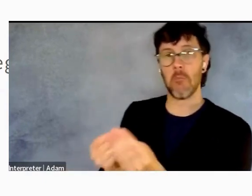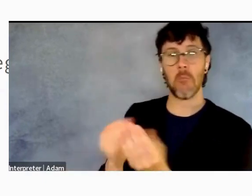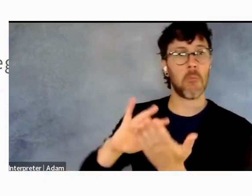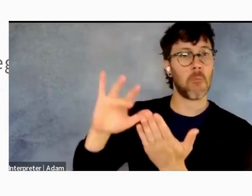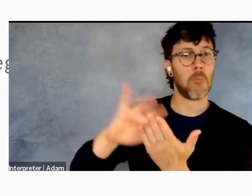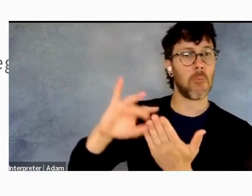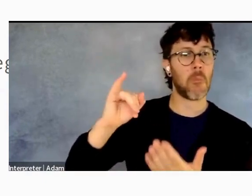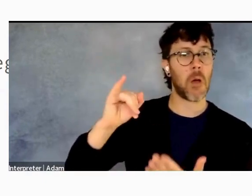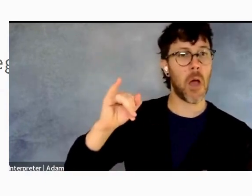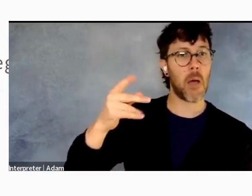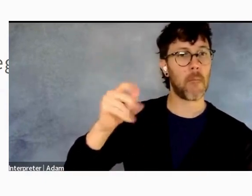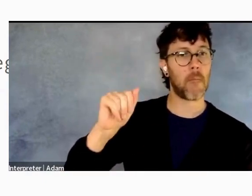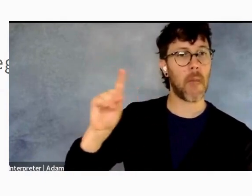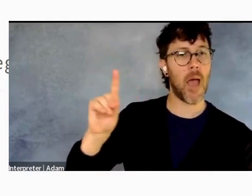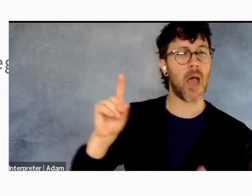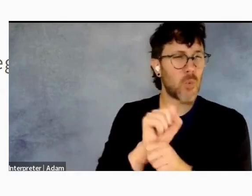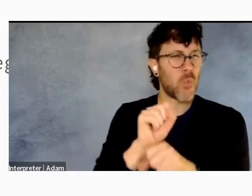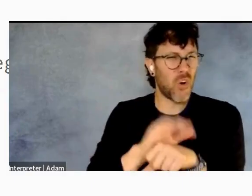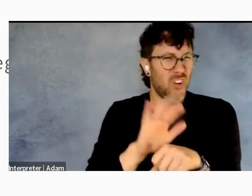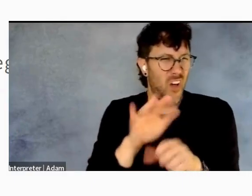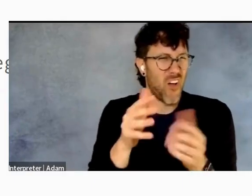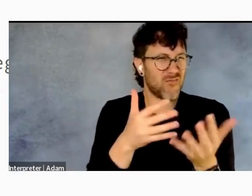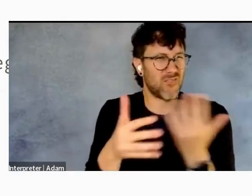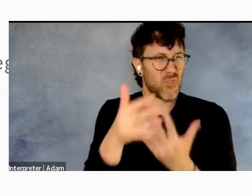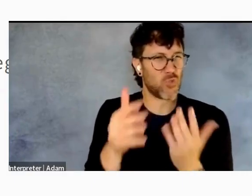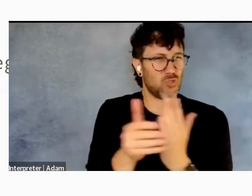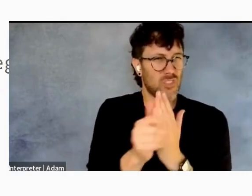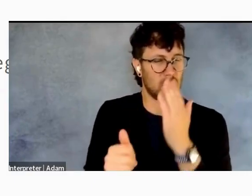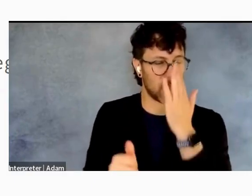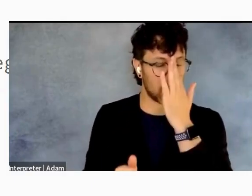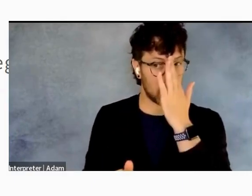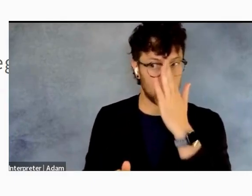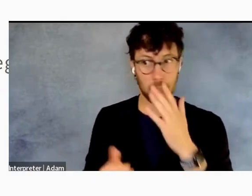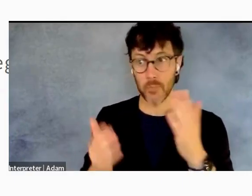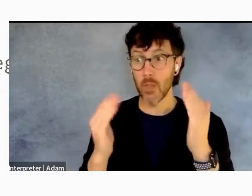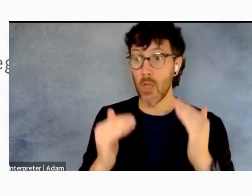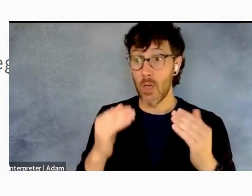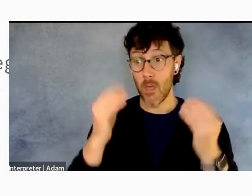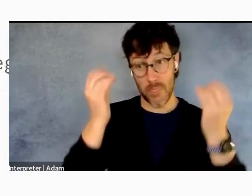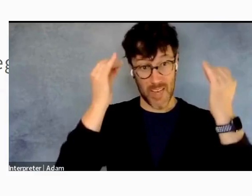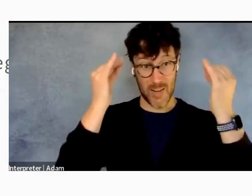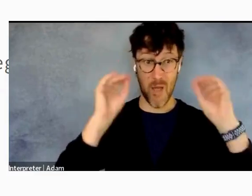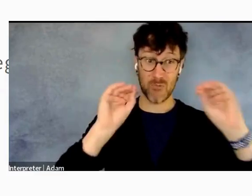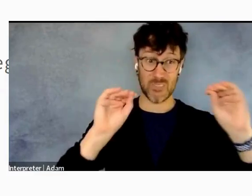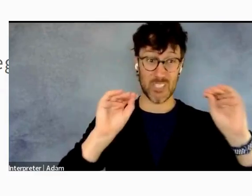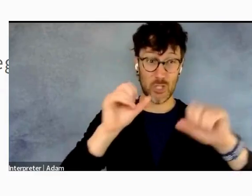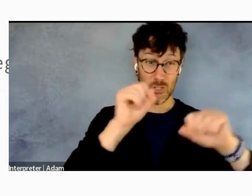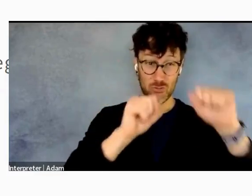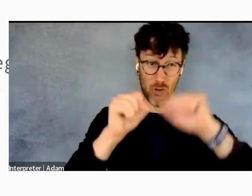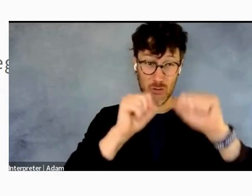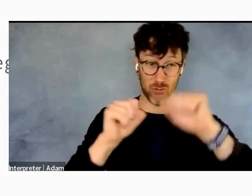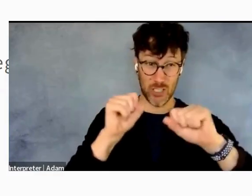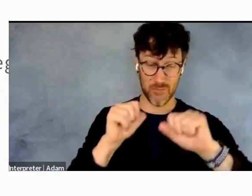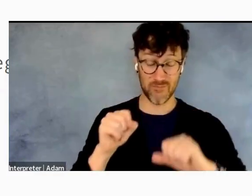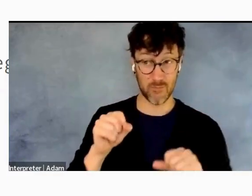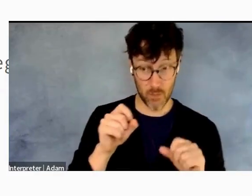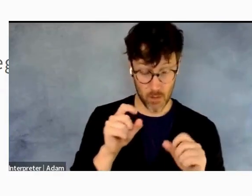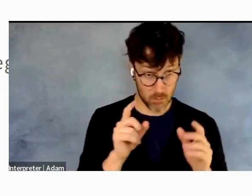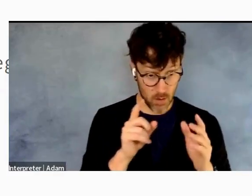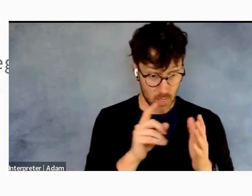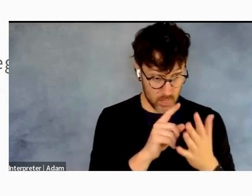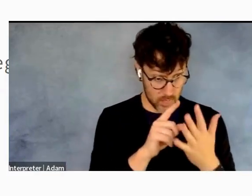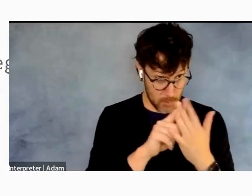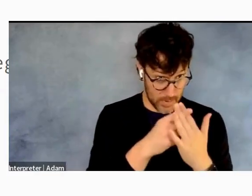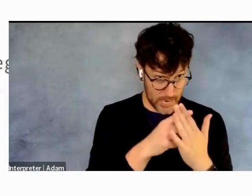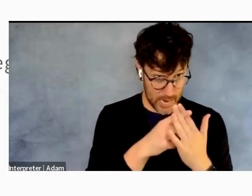social skills. Again, thinking about teaching strategies. This is what's going to happen at the beginning. Here's the